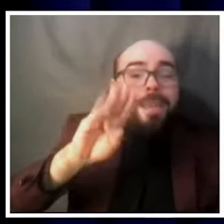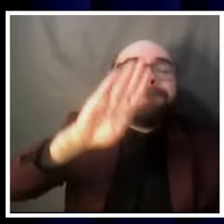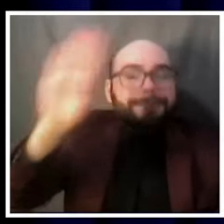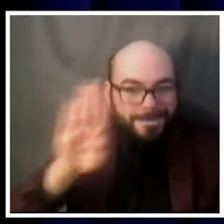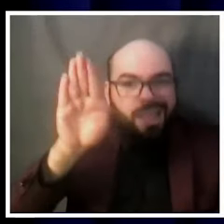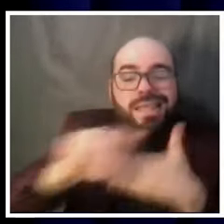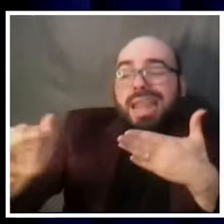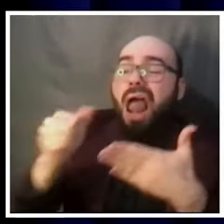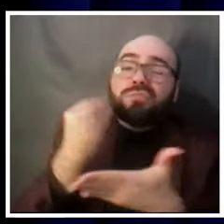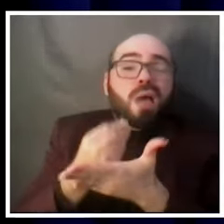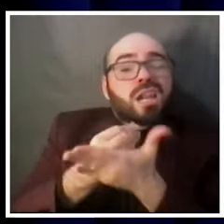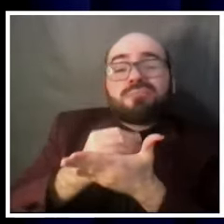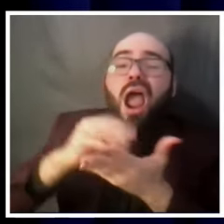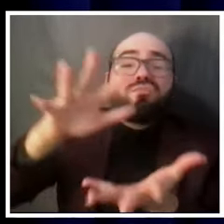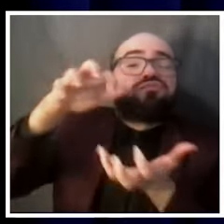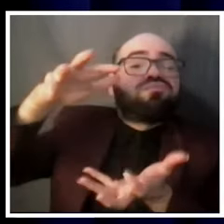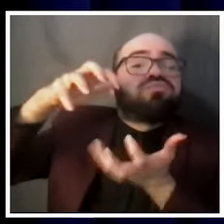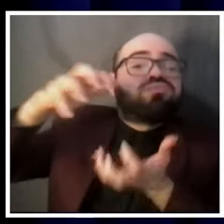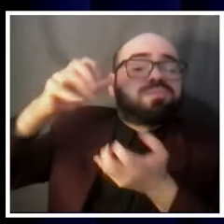income taxes.